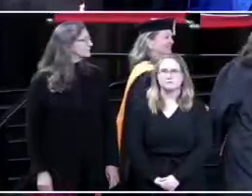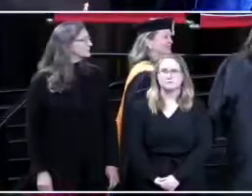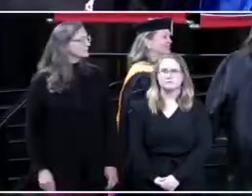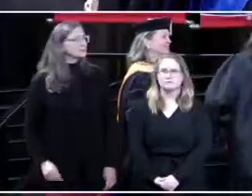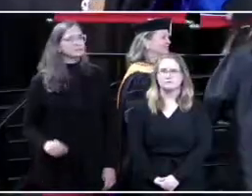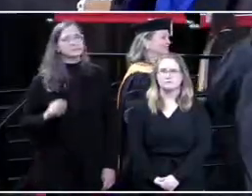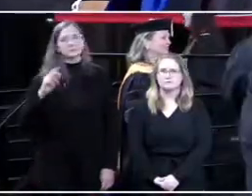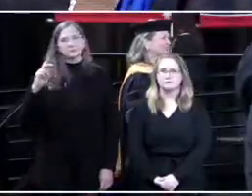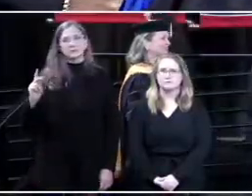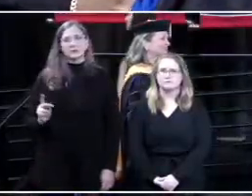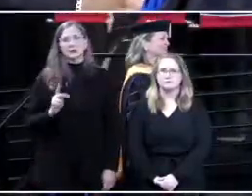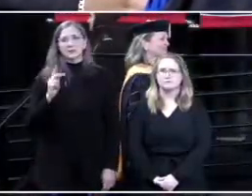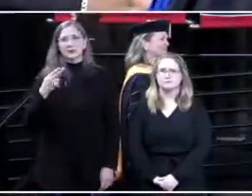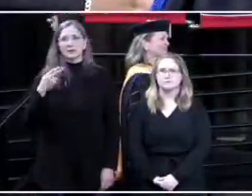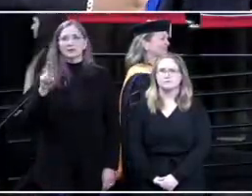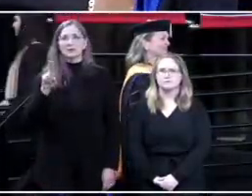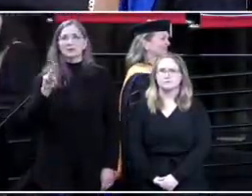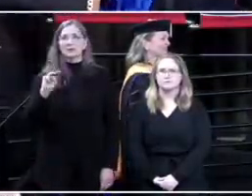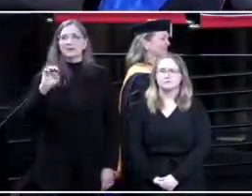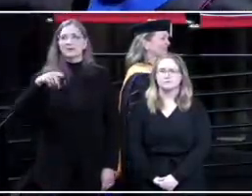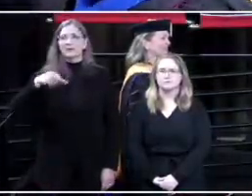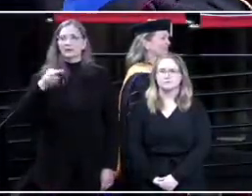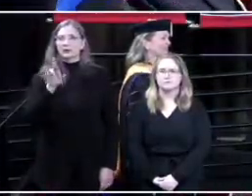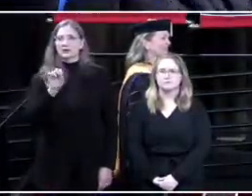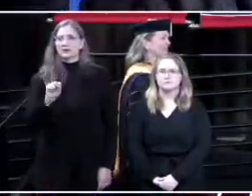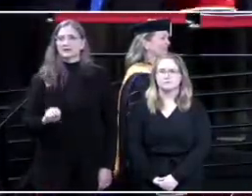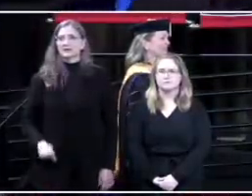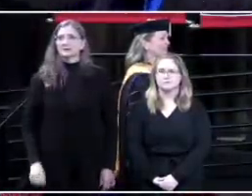Kendall Lee Humphreys,